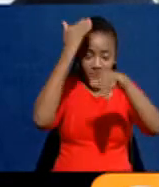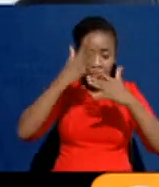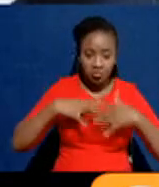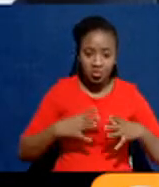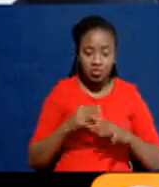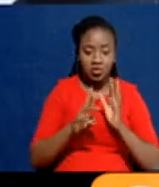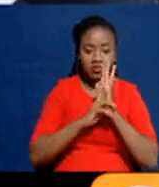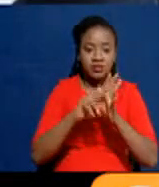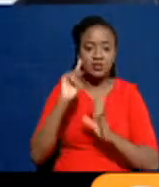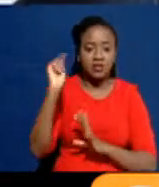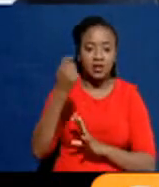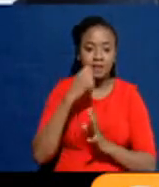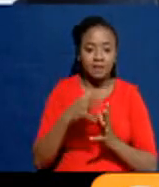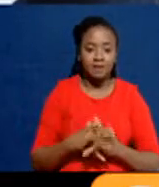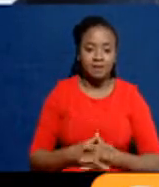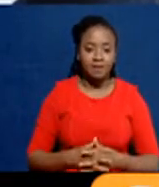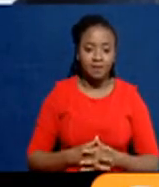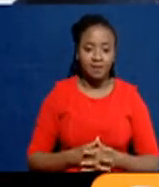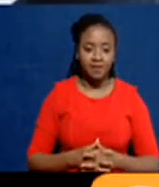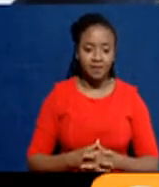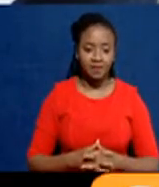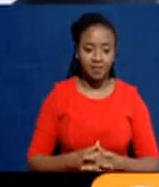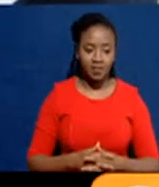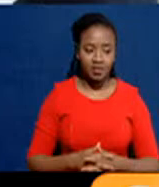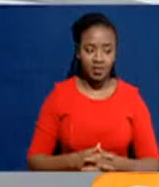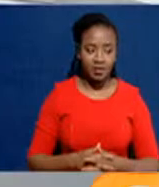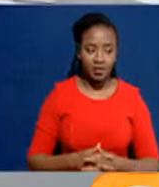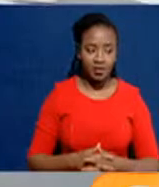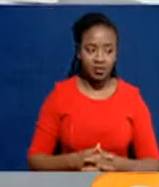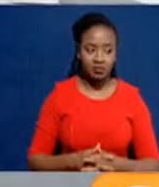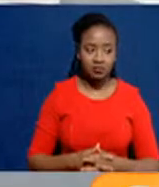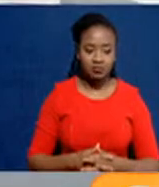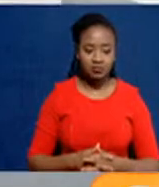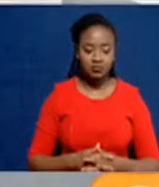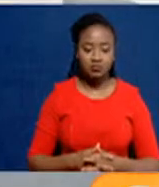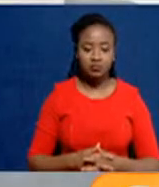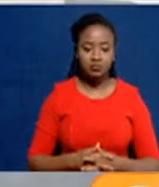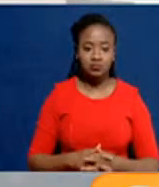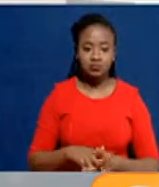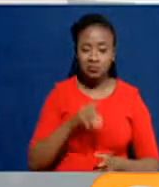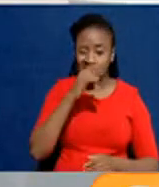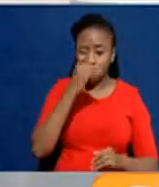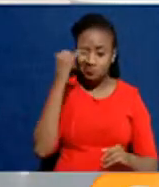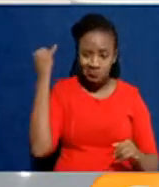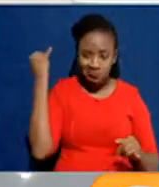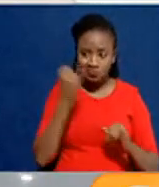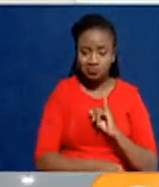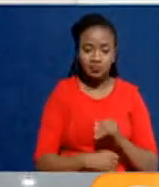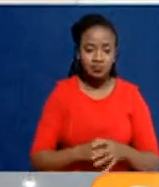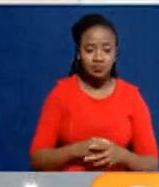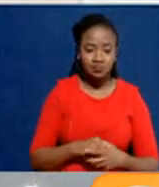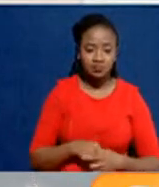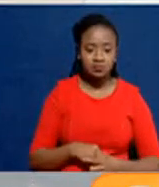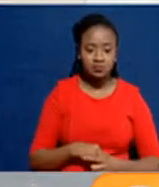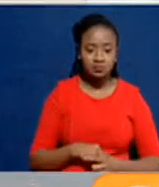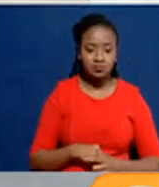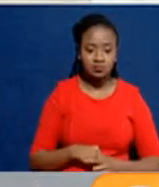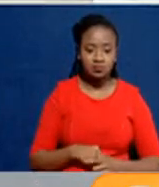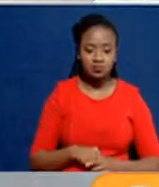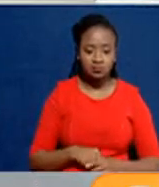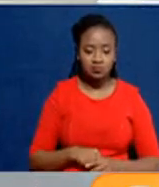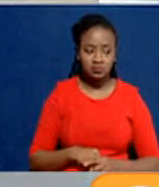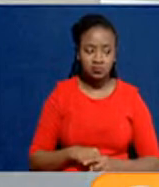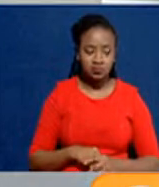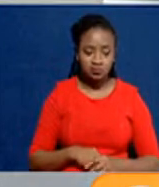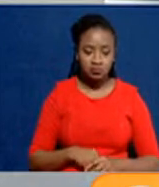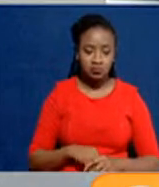foreign missions. Yeah, but I think one thing is, one thing is just really final on, in as far as their fate is